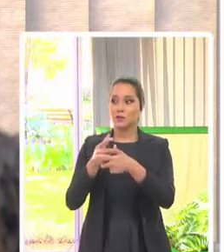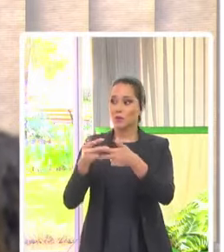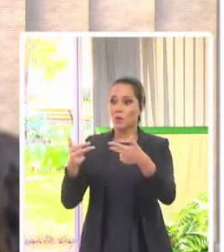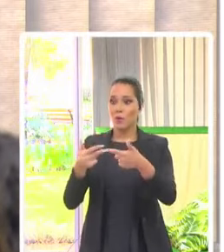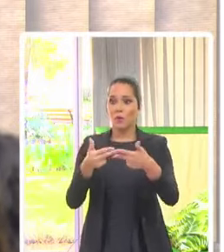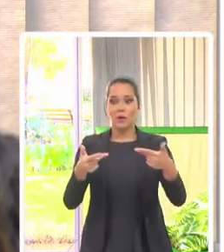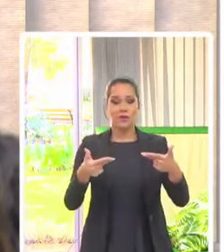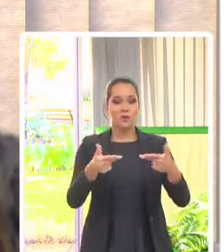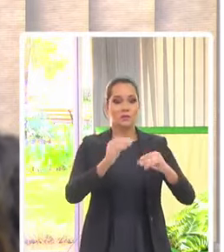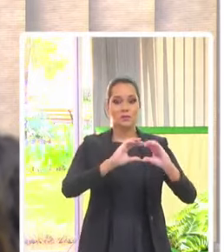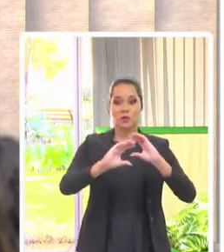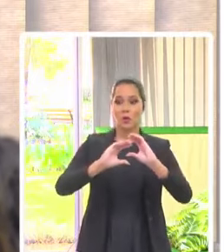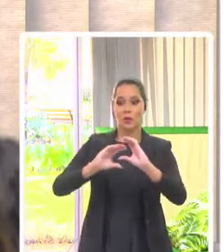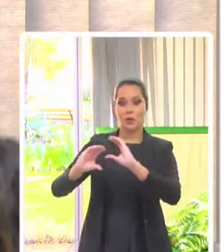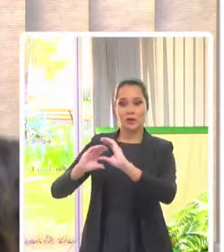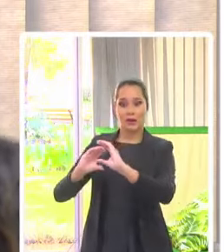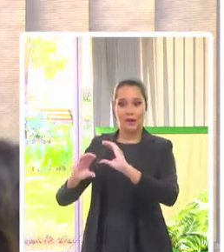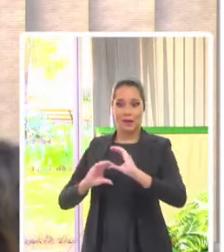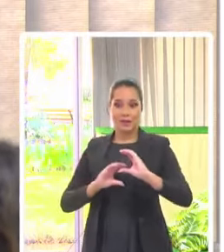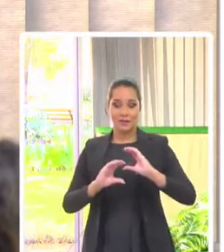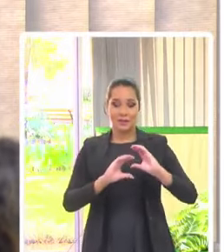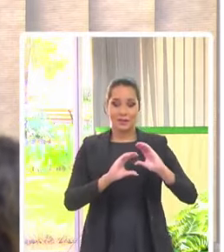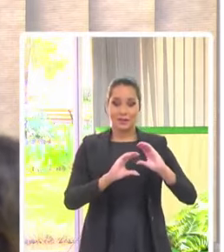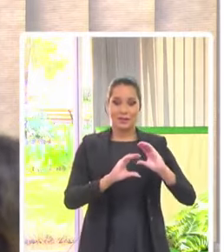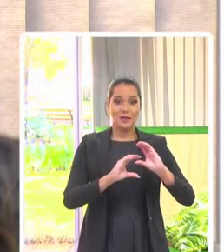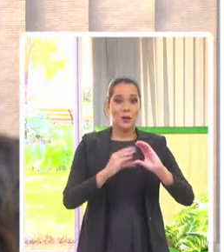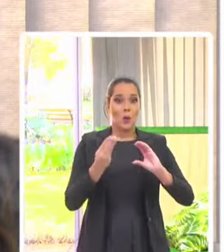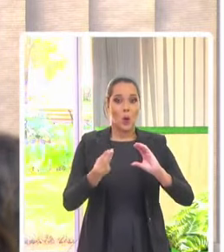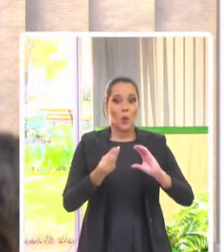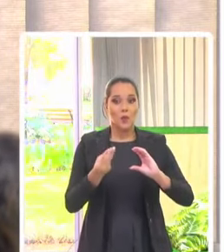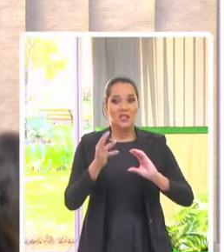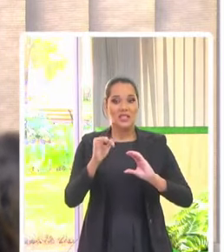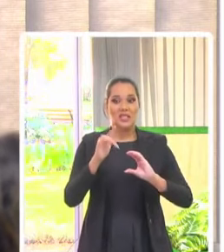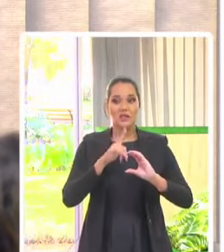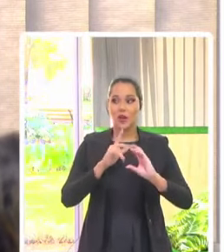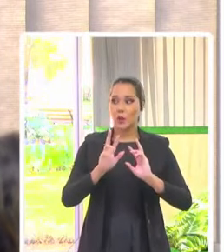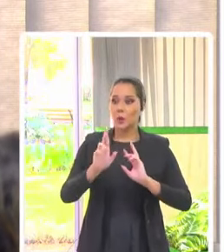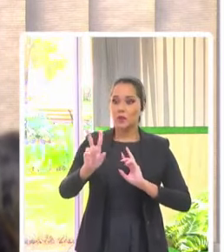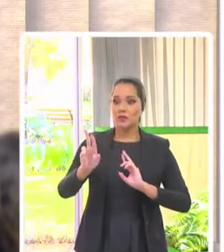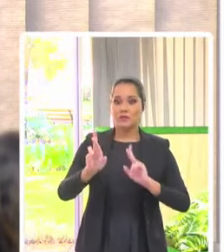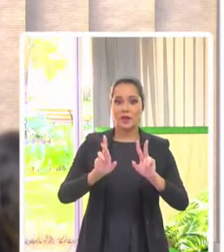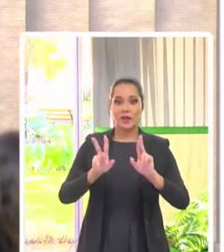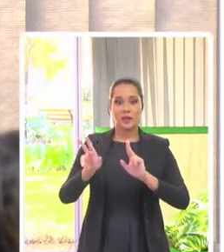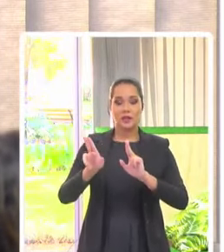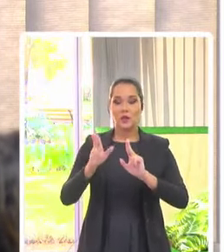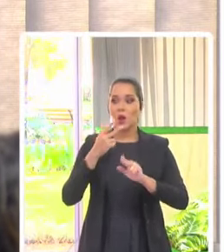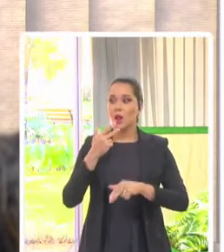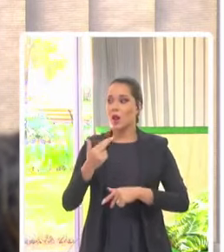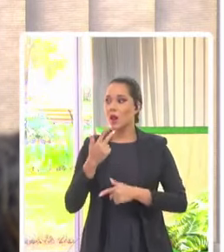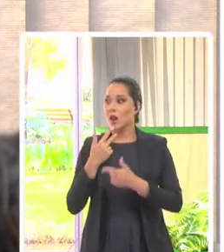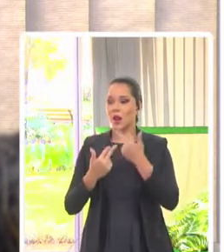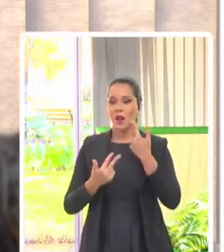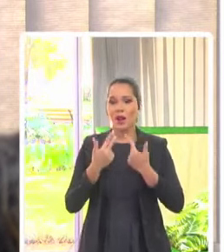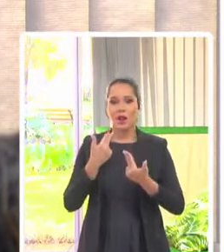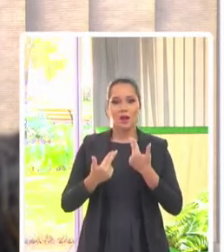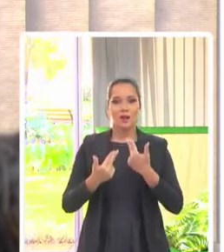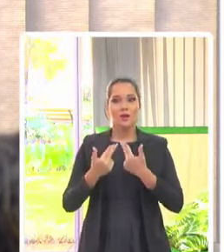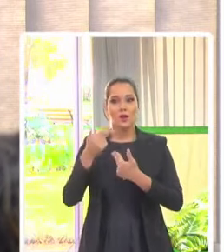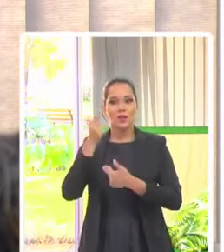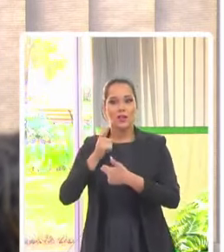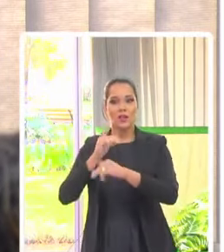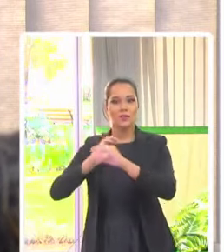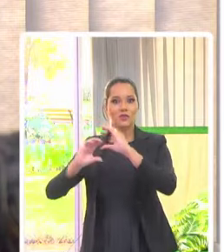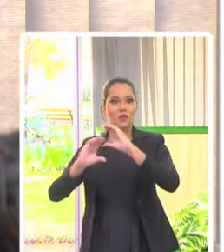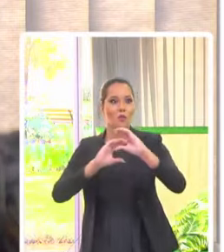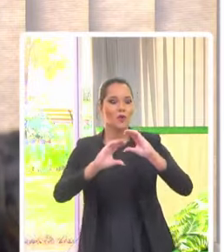even if they are in different languages. And India, from the foreigner's